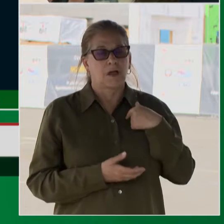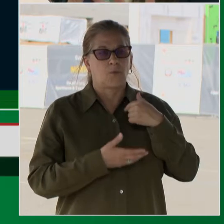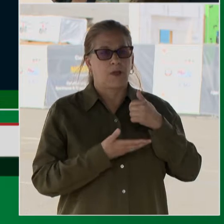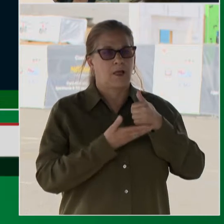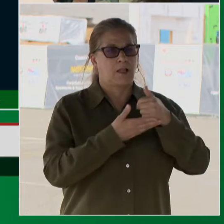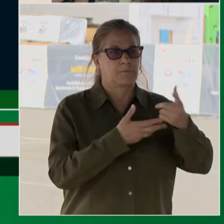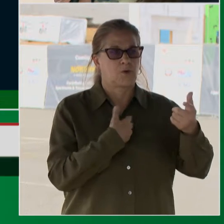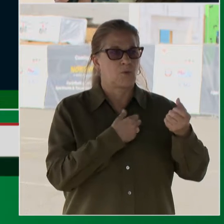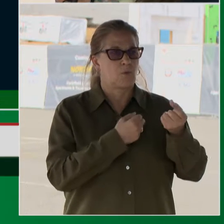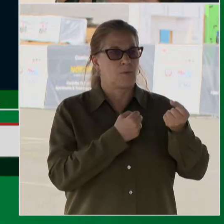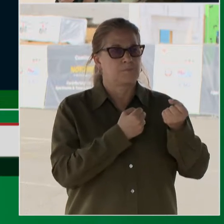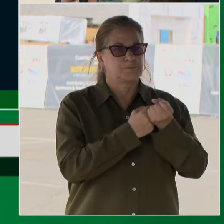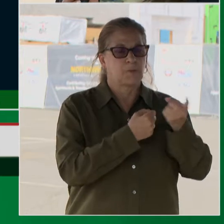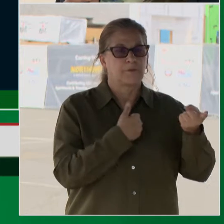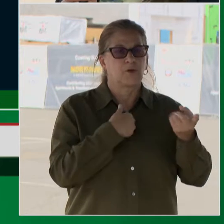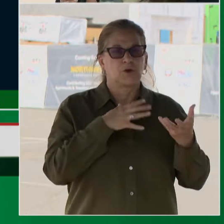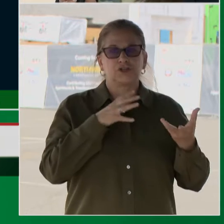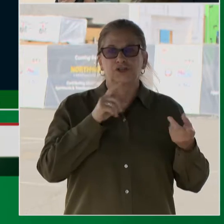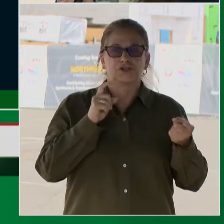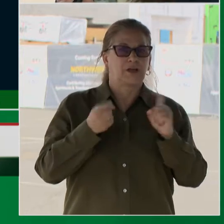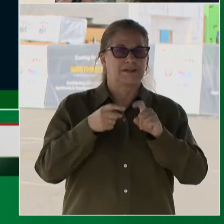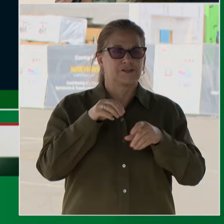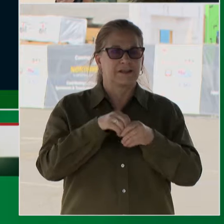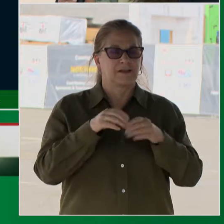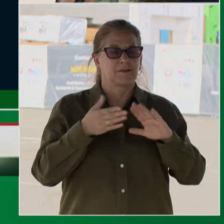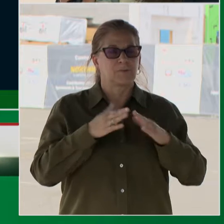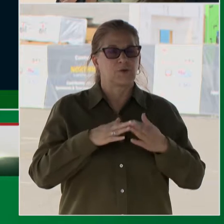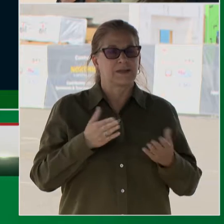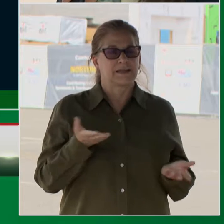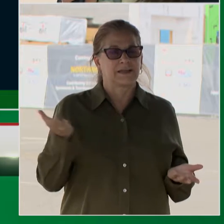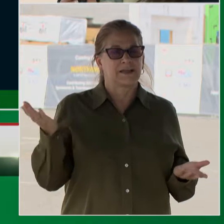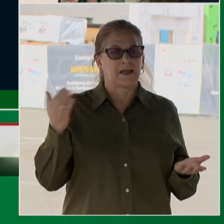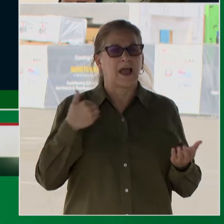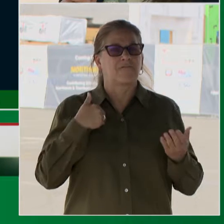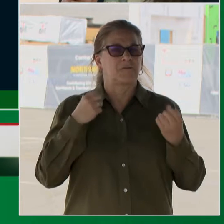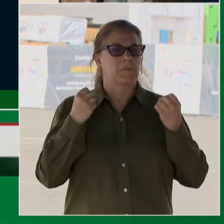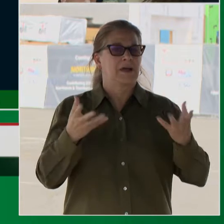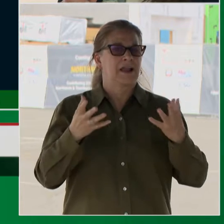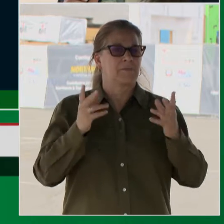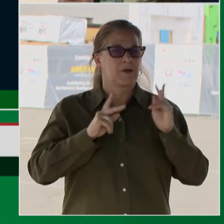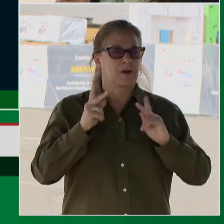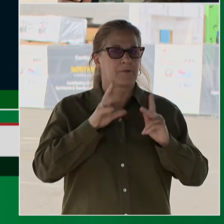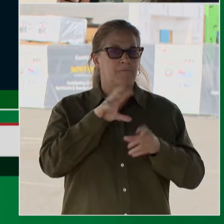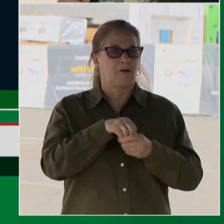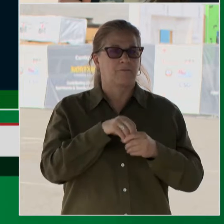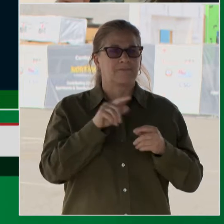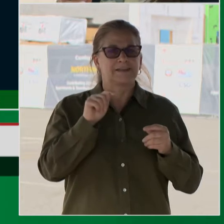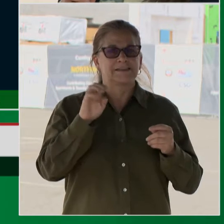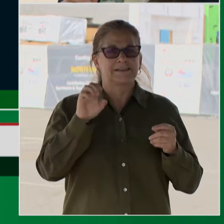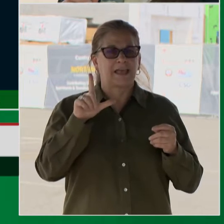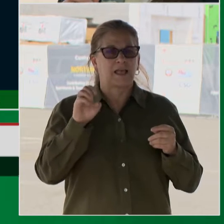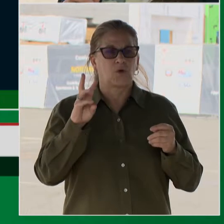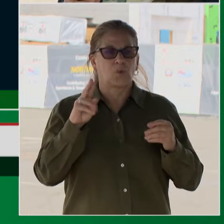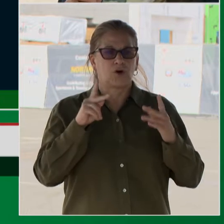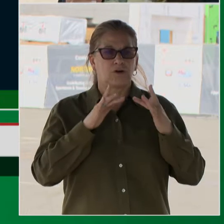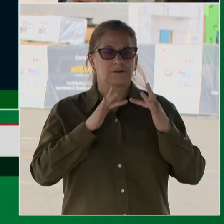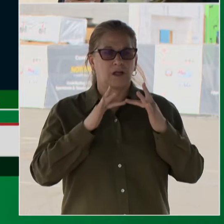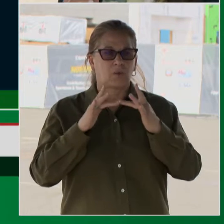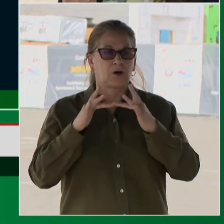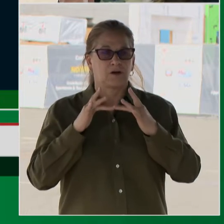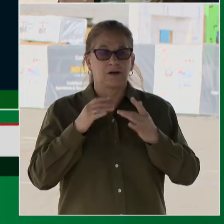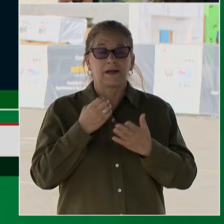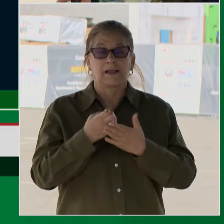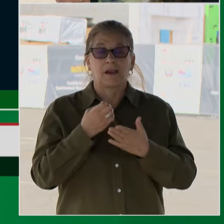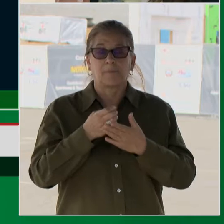how we're operating. We've got a lot of people teleworking. And so our big economic engine, our downtown, it looks